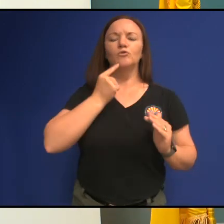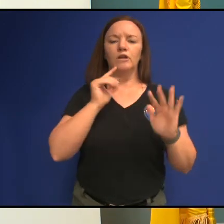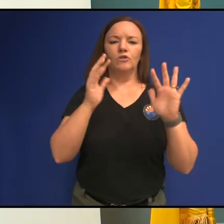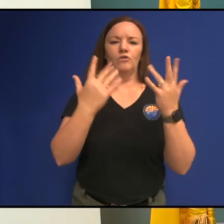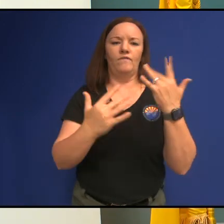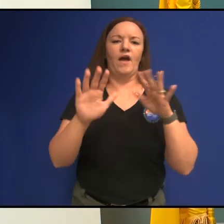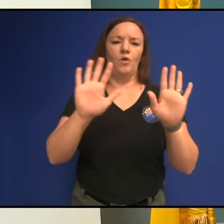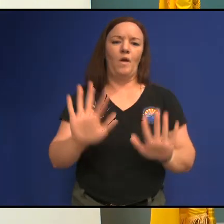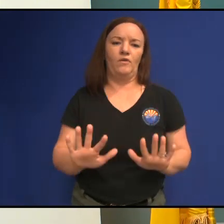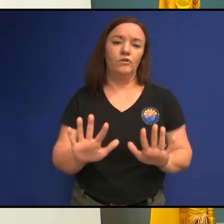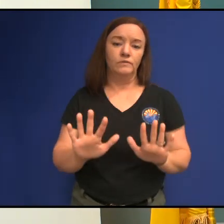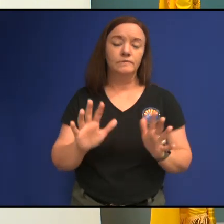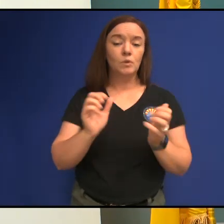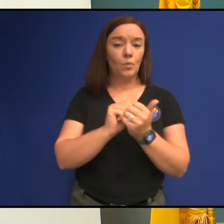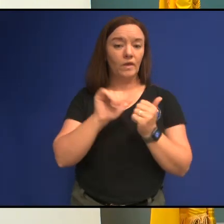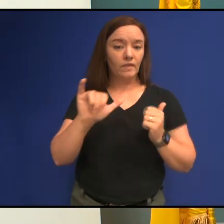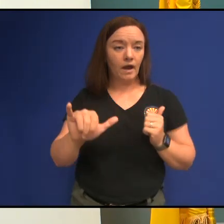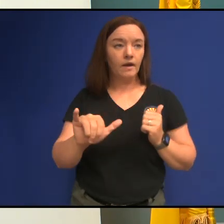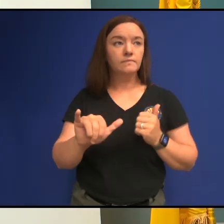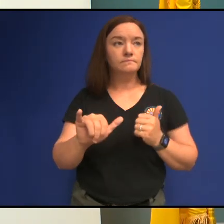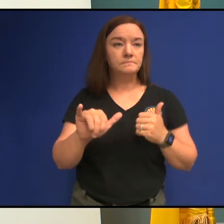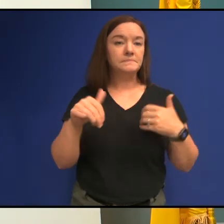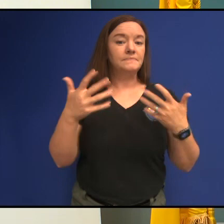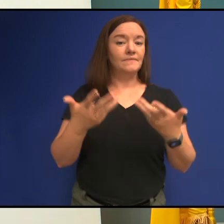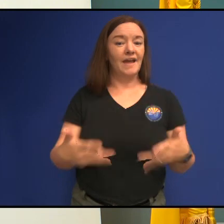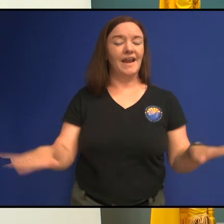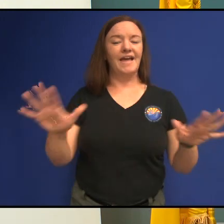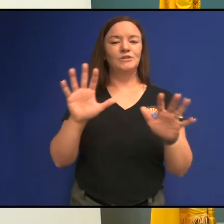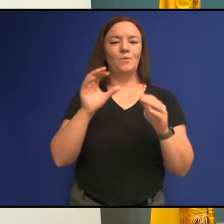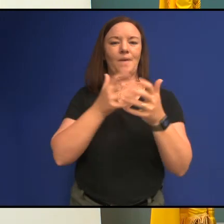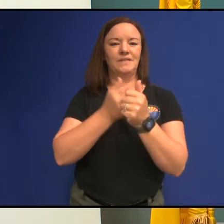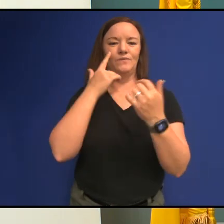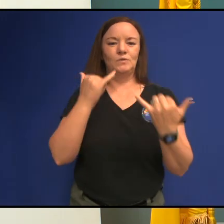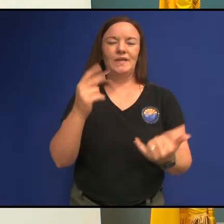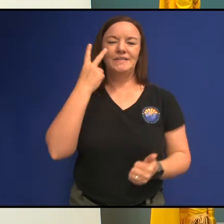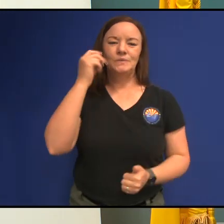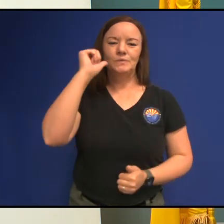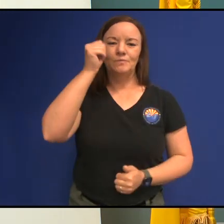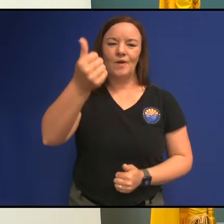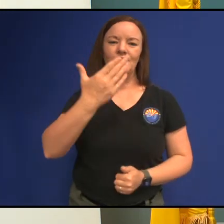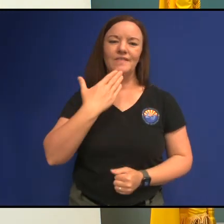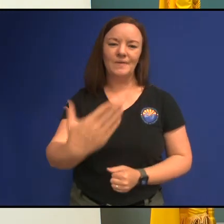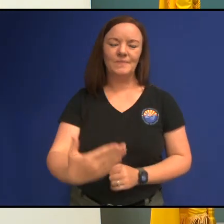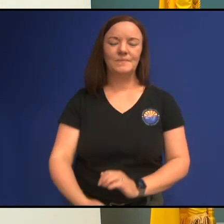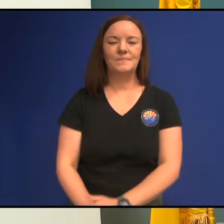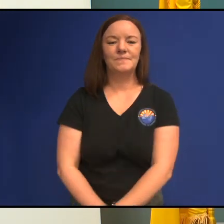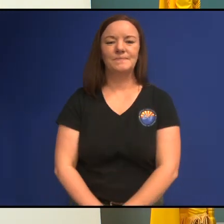to. So with that, that ends your Facebook update. We'll see you tomorrow. Thank you.